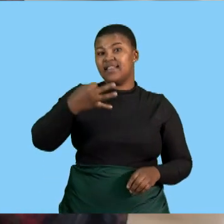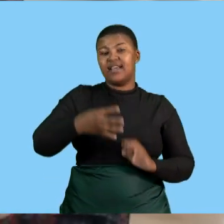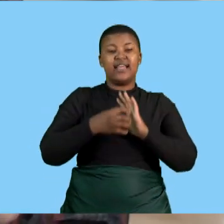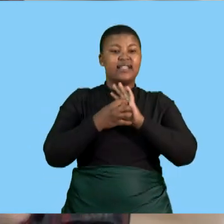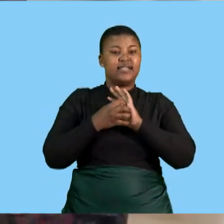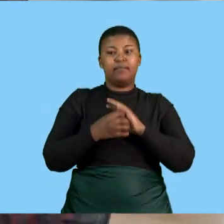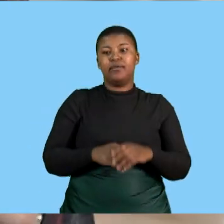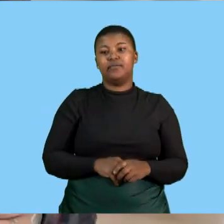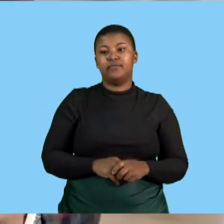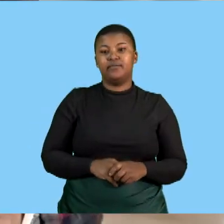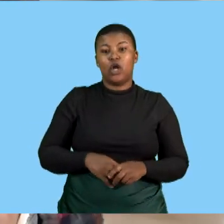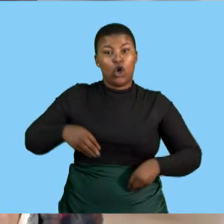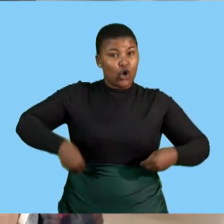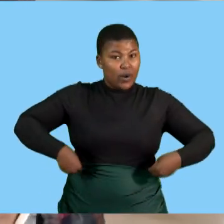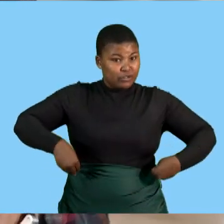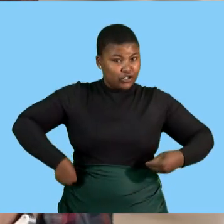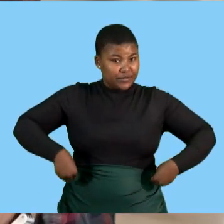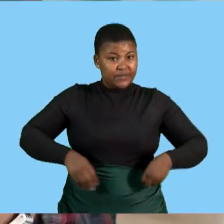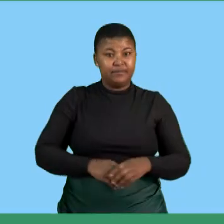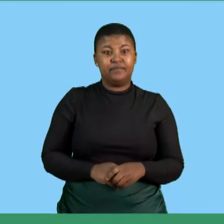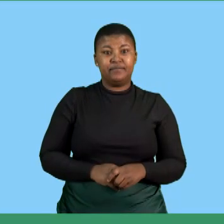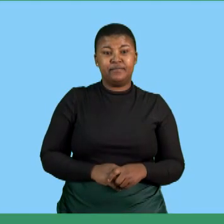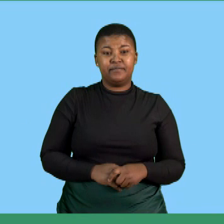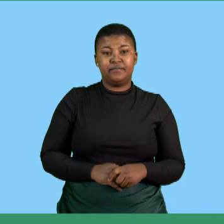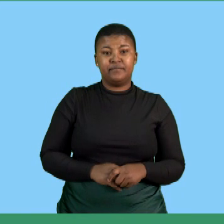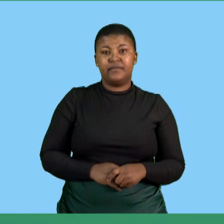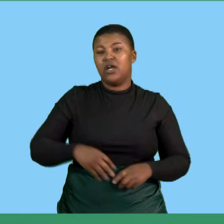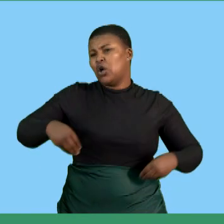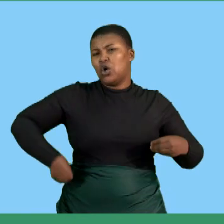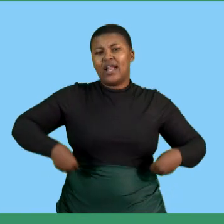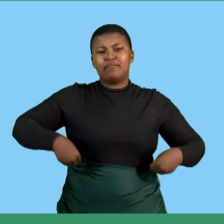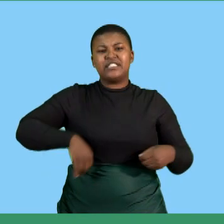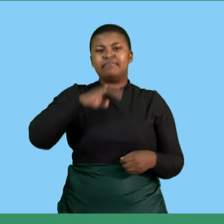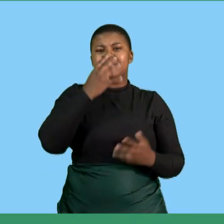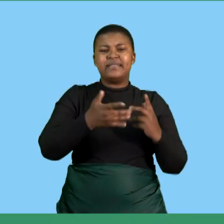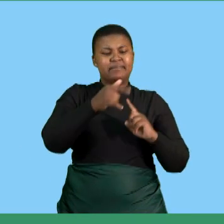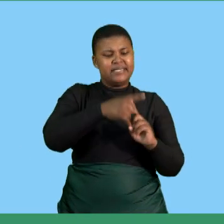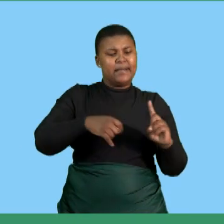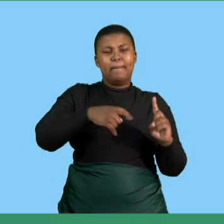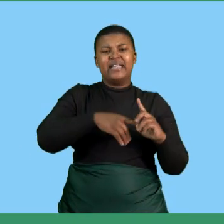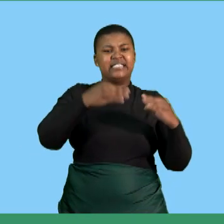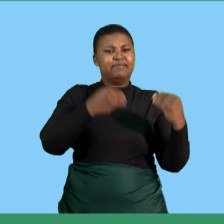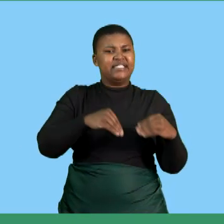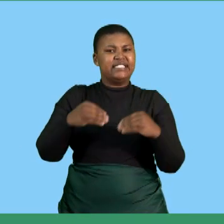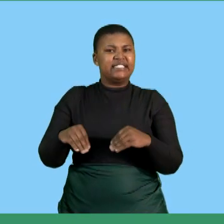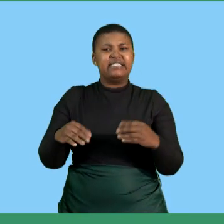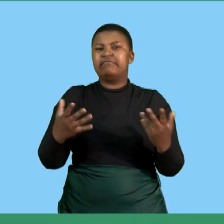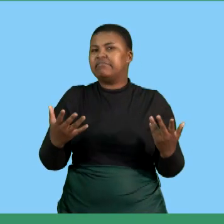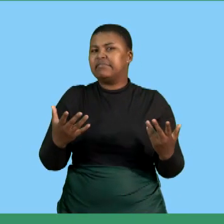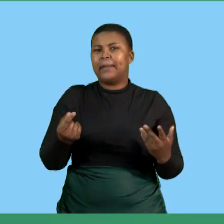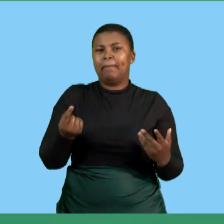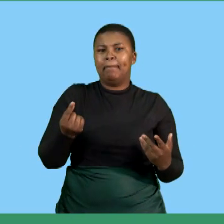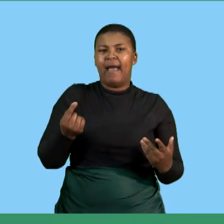third example then will be, of course, corruption. Corruption meaning somebody in the business is stealing